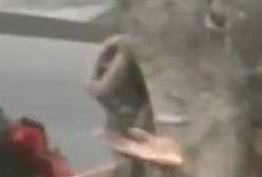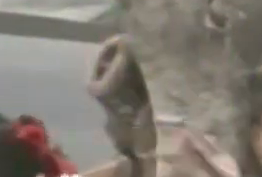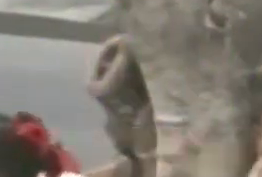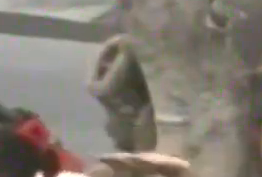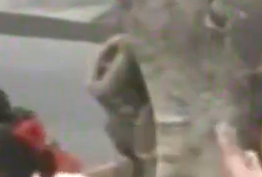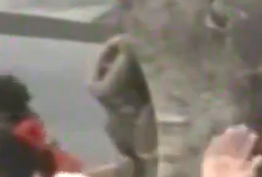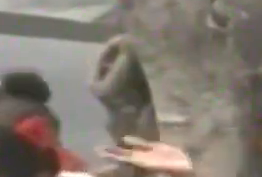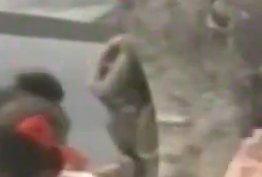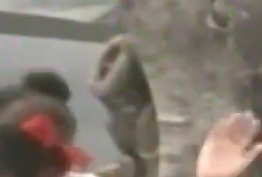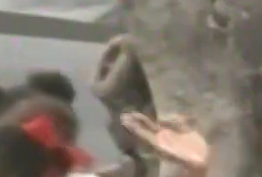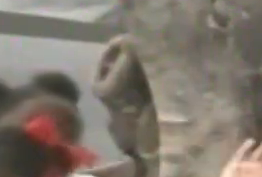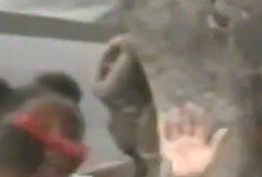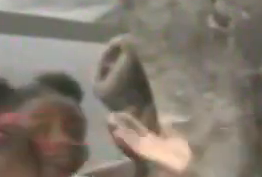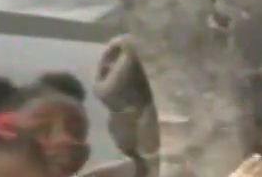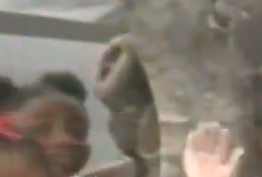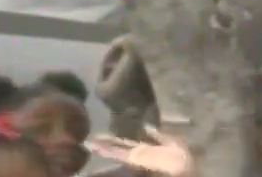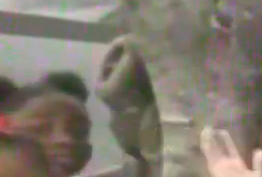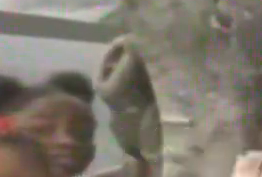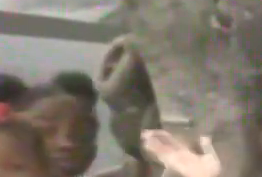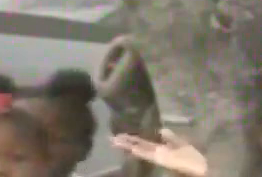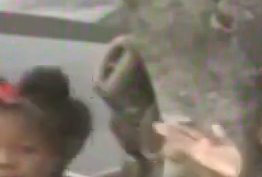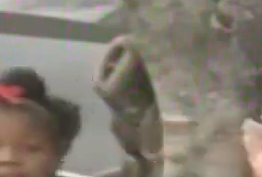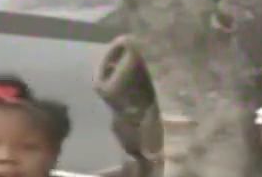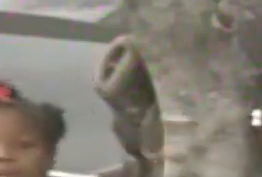objectives for the financial year.